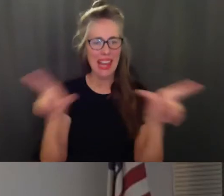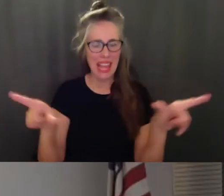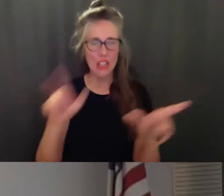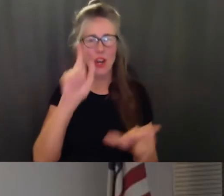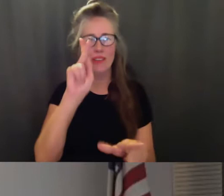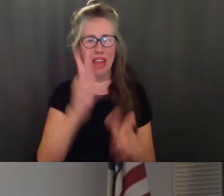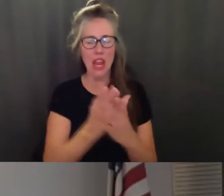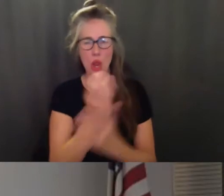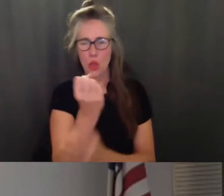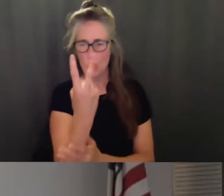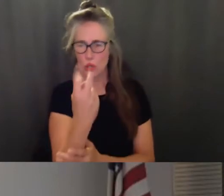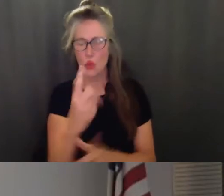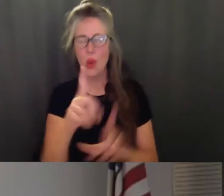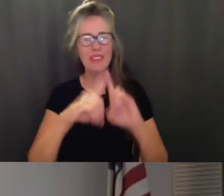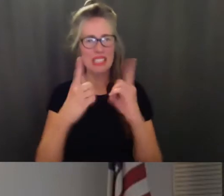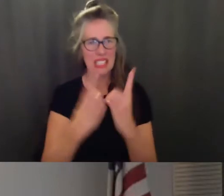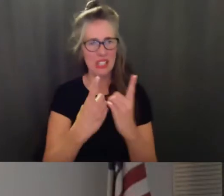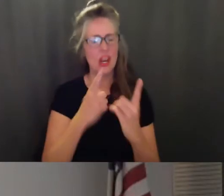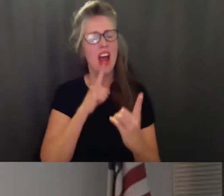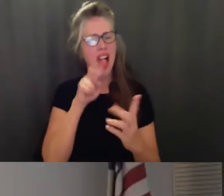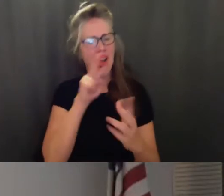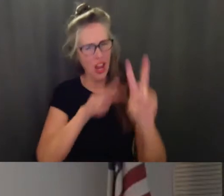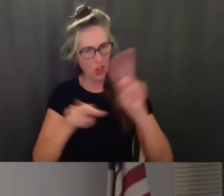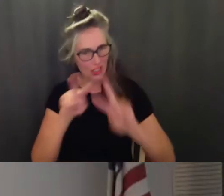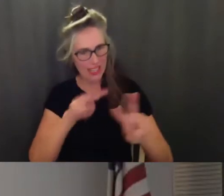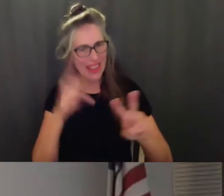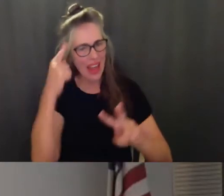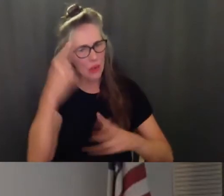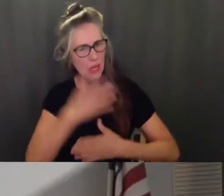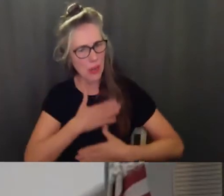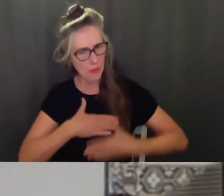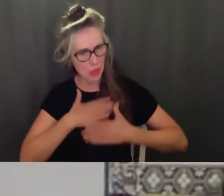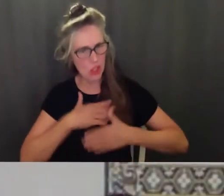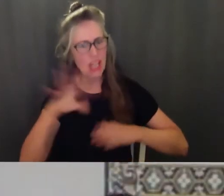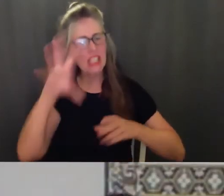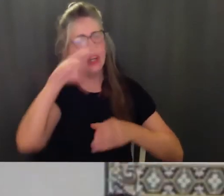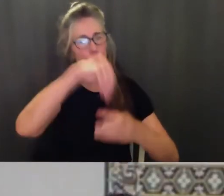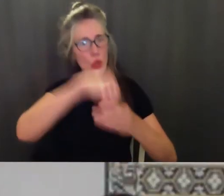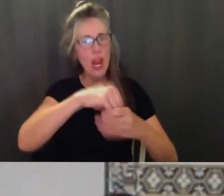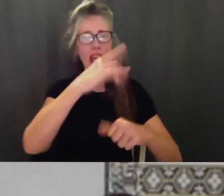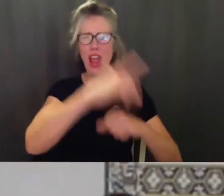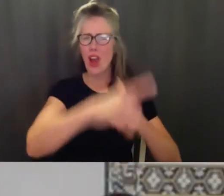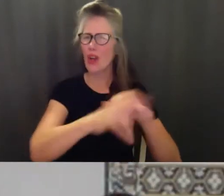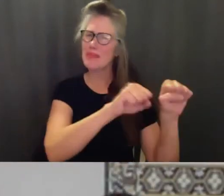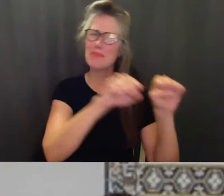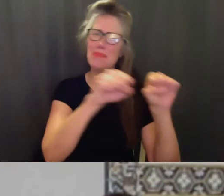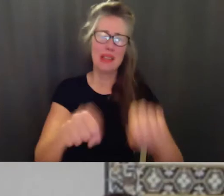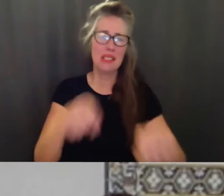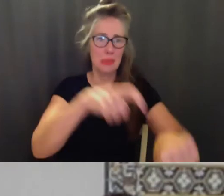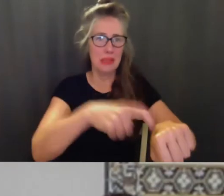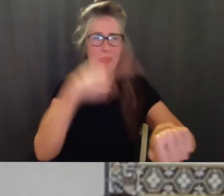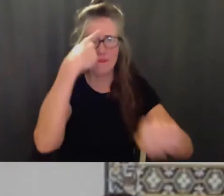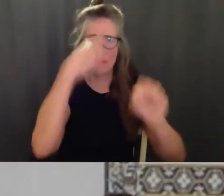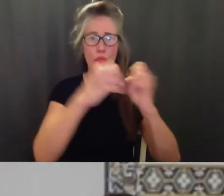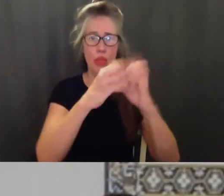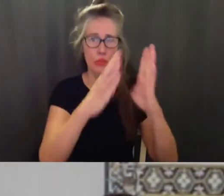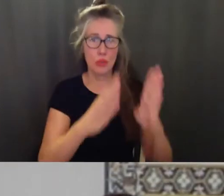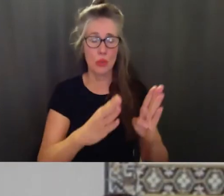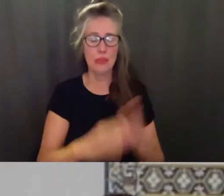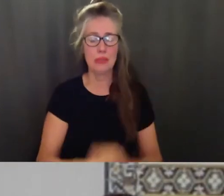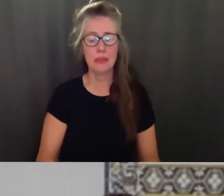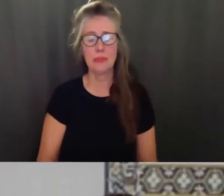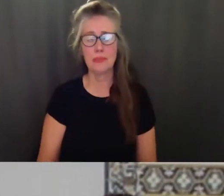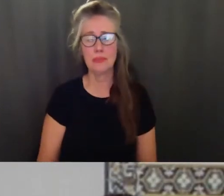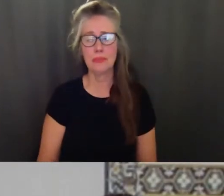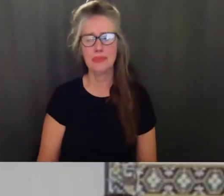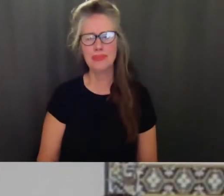So I really appreciate us really looking at that, including at the very earliest as we can with our, with our students. So I